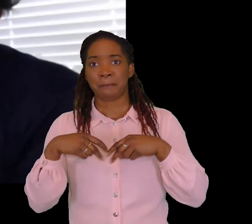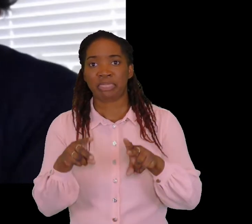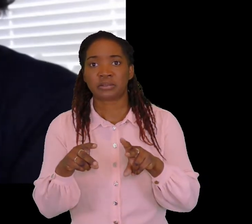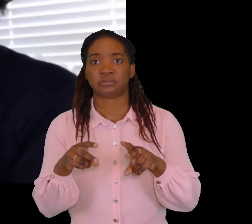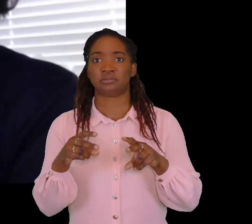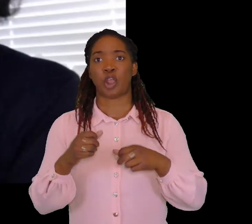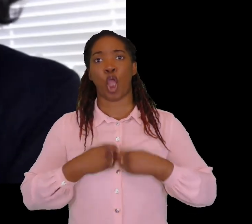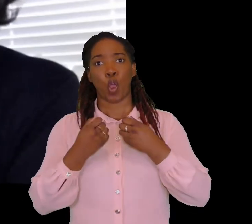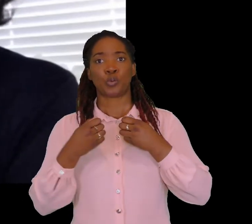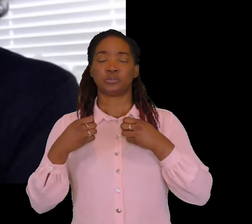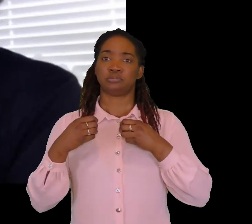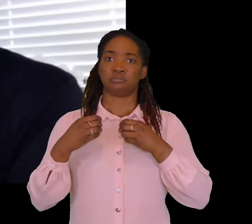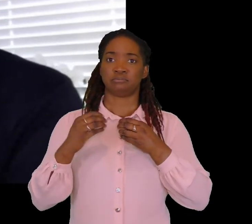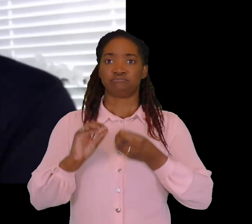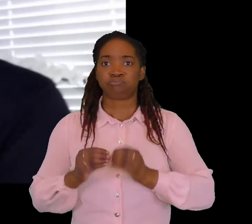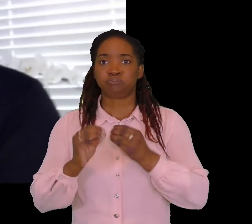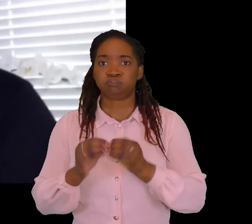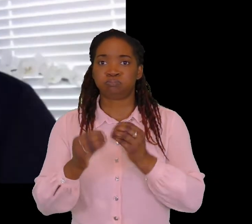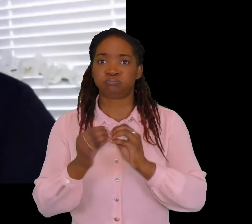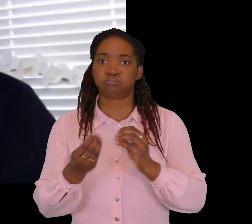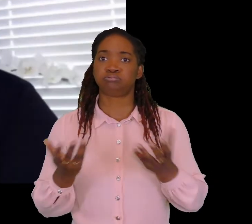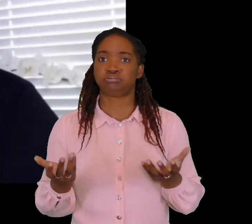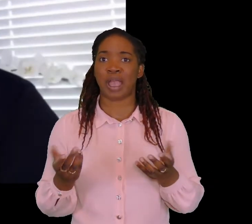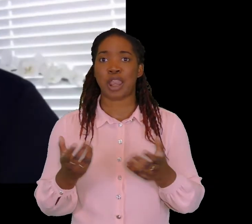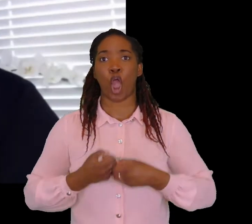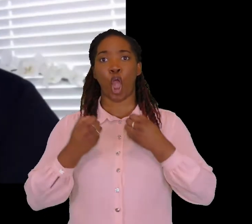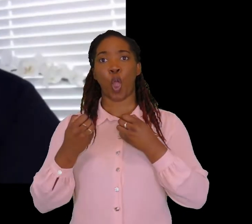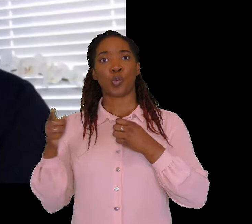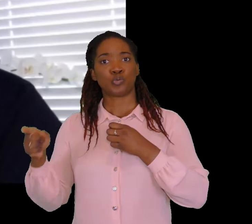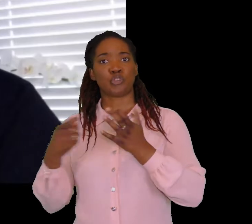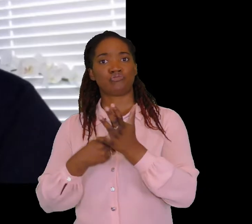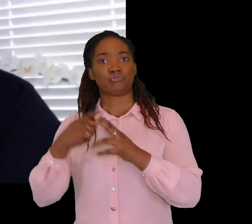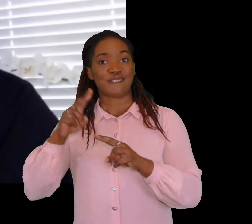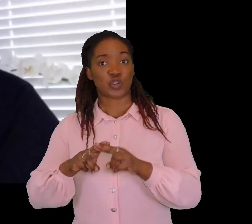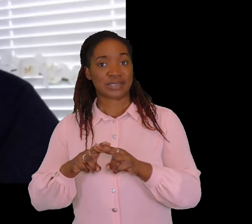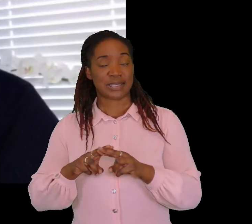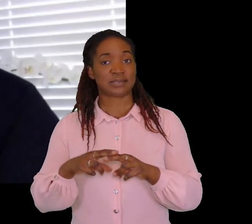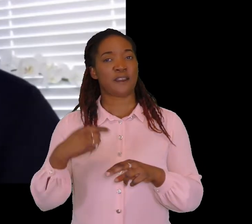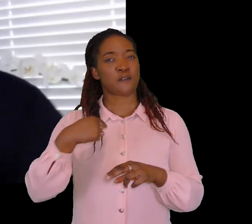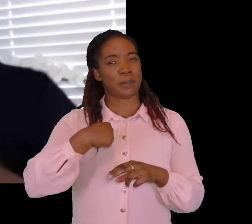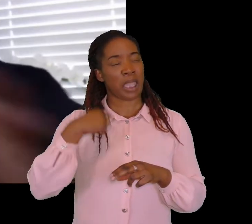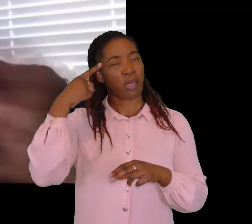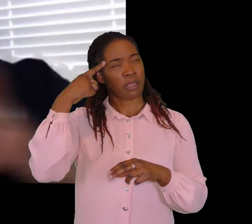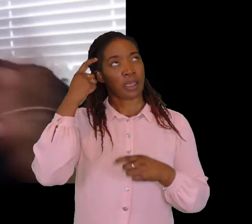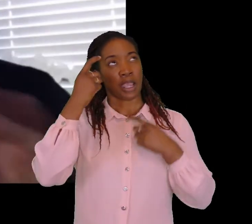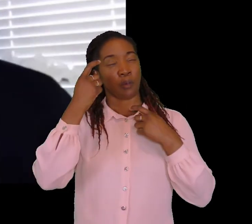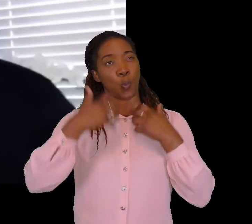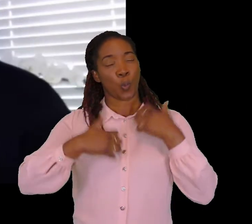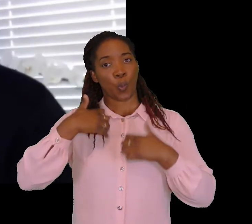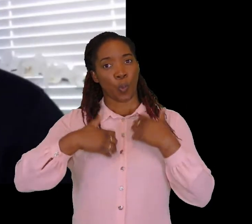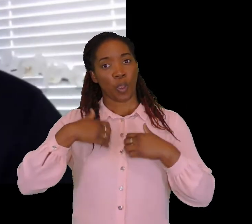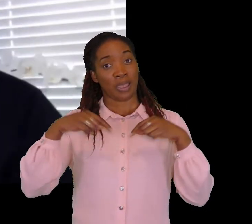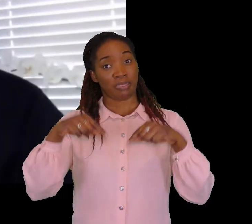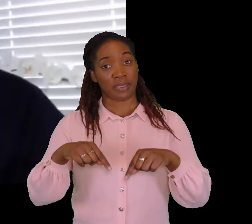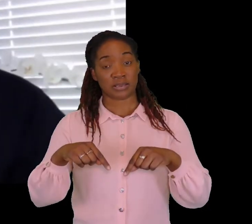sources and references. Now, what I think was very interesting about all of this as artists is